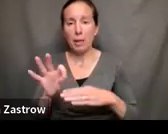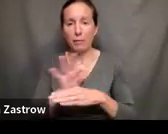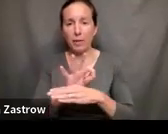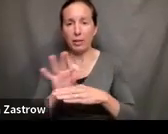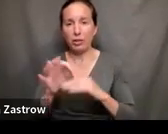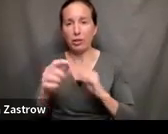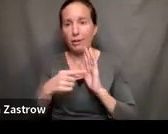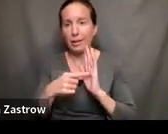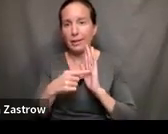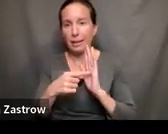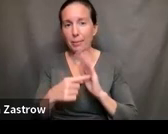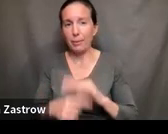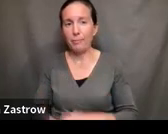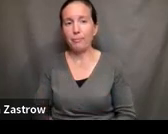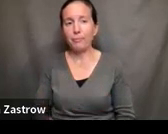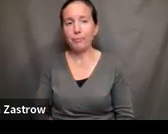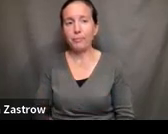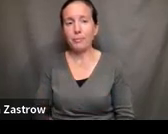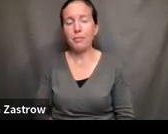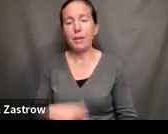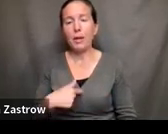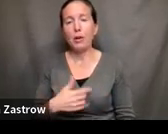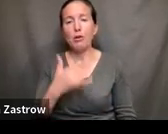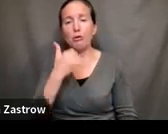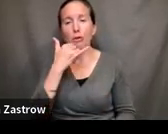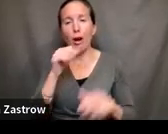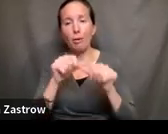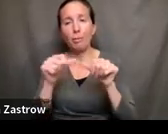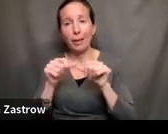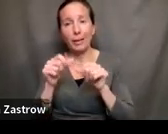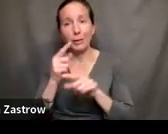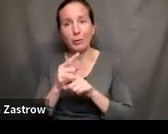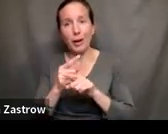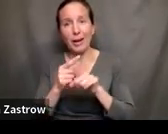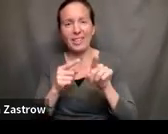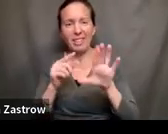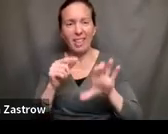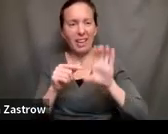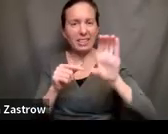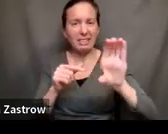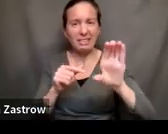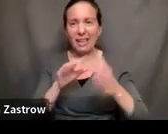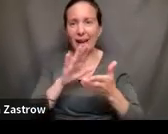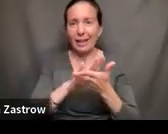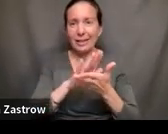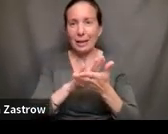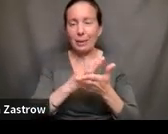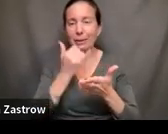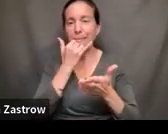on the academic part of the IEP, but, you know. So this is a student